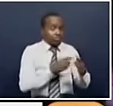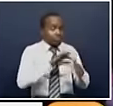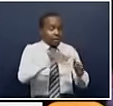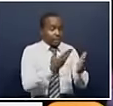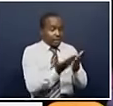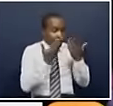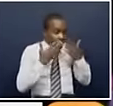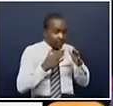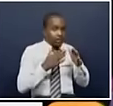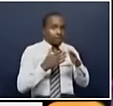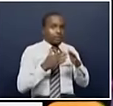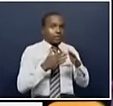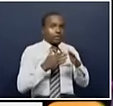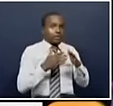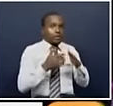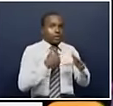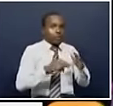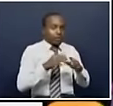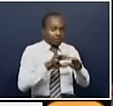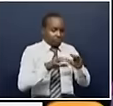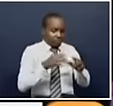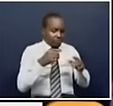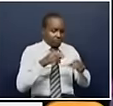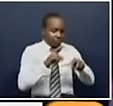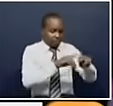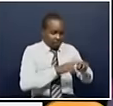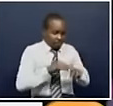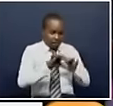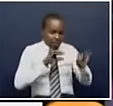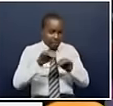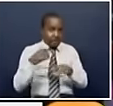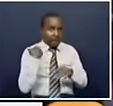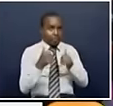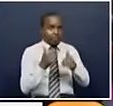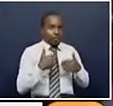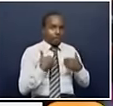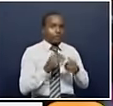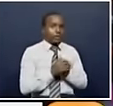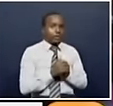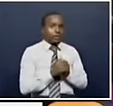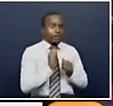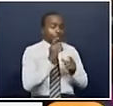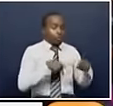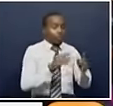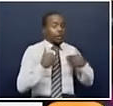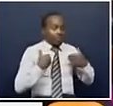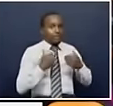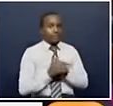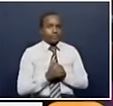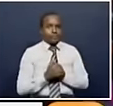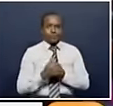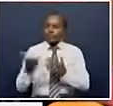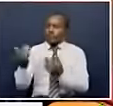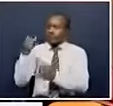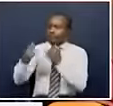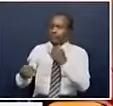application, we will sit, you know, and consider, you know, the numbers that we have. Mm-hmm. And so they are opportunities. And your parting words to